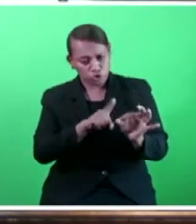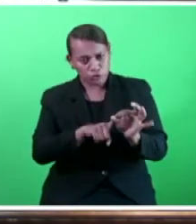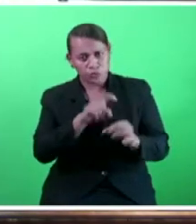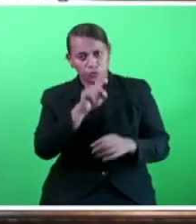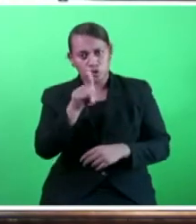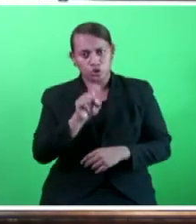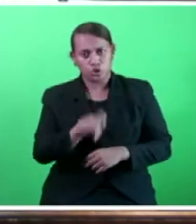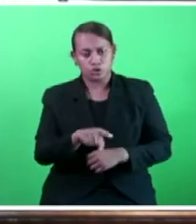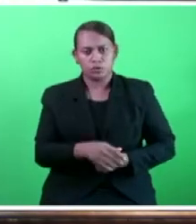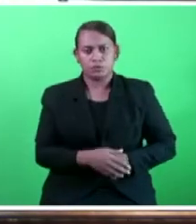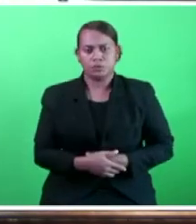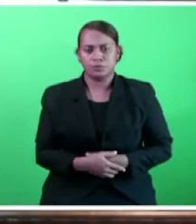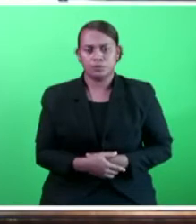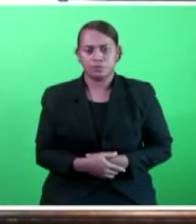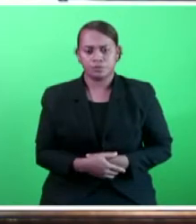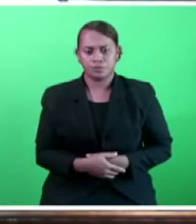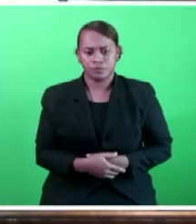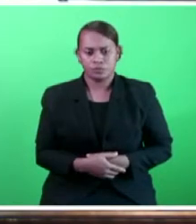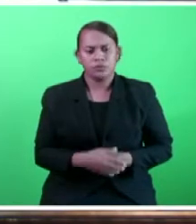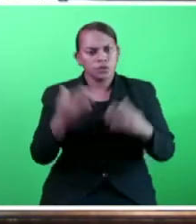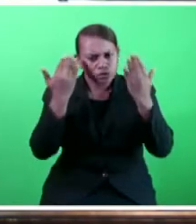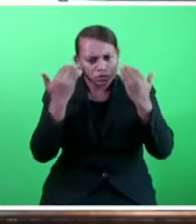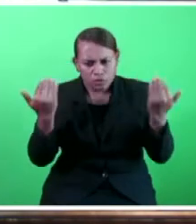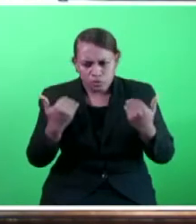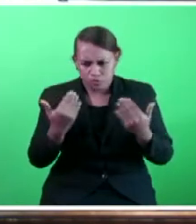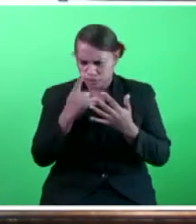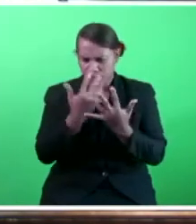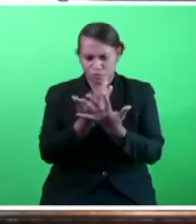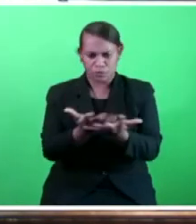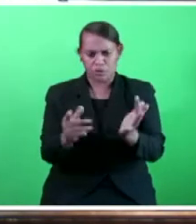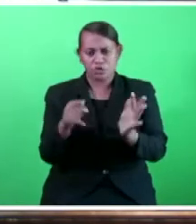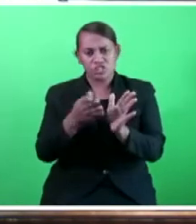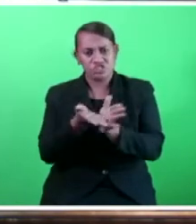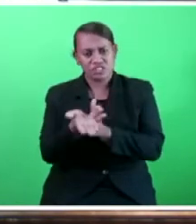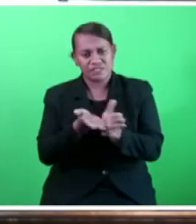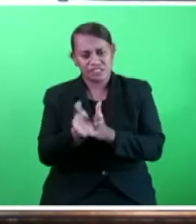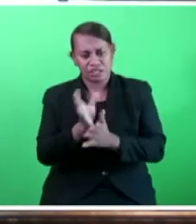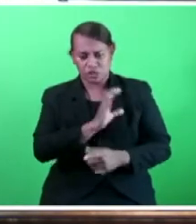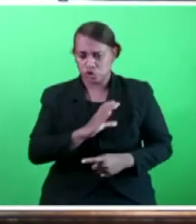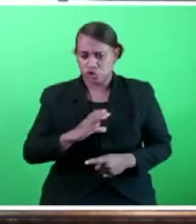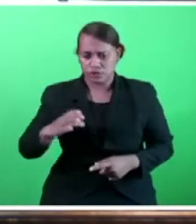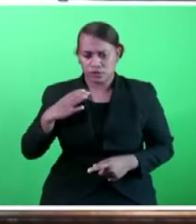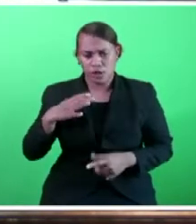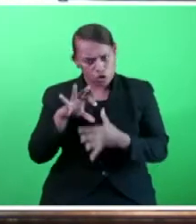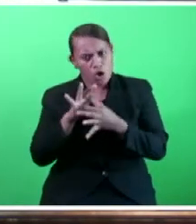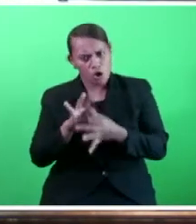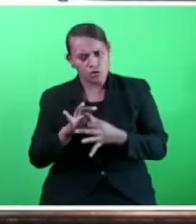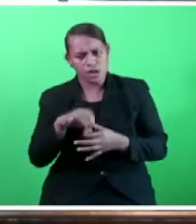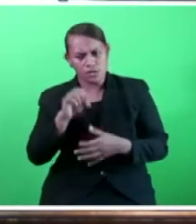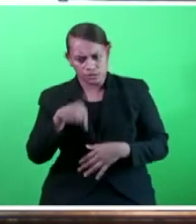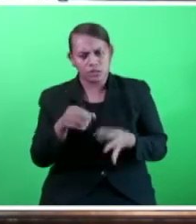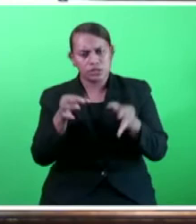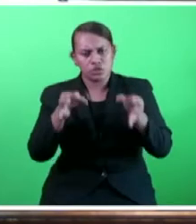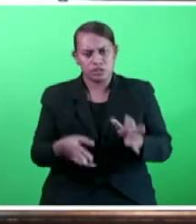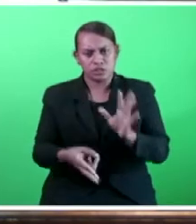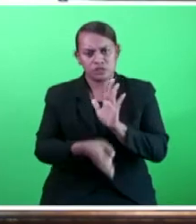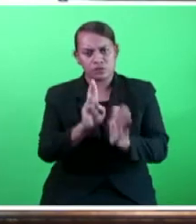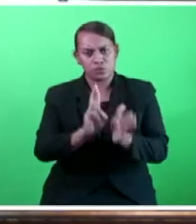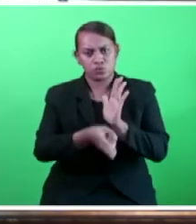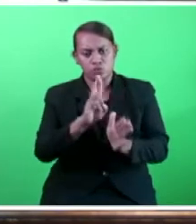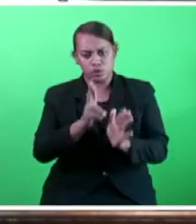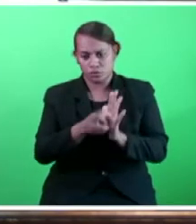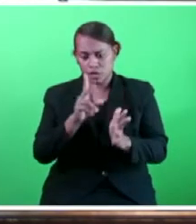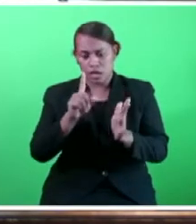sir, the Public Service Commission, on its own volition, decided to review the OMRS